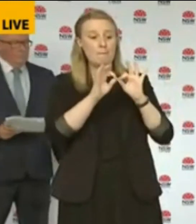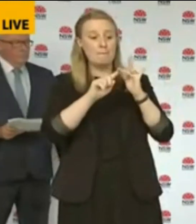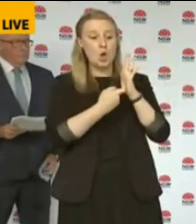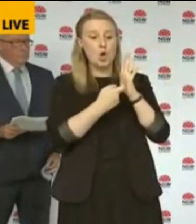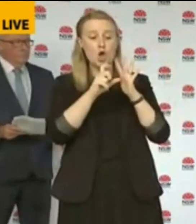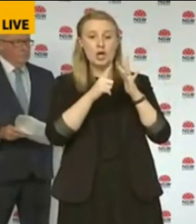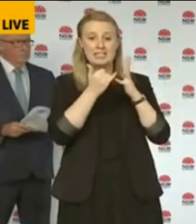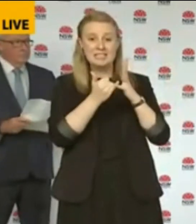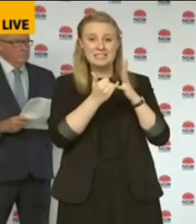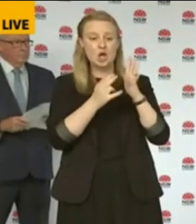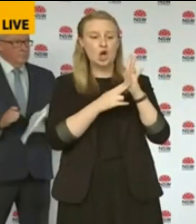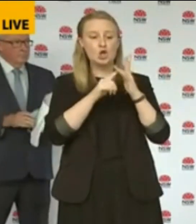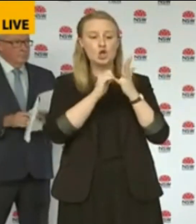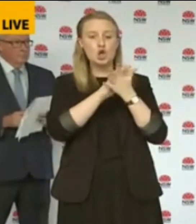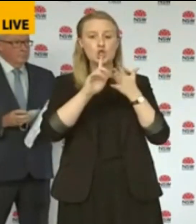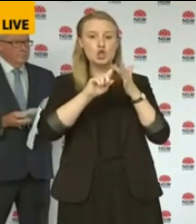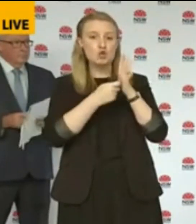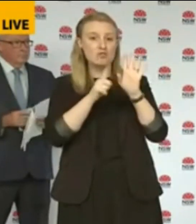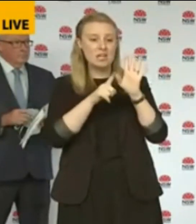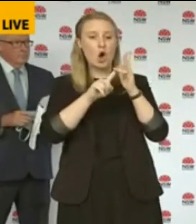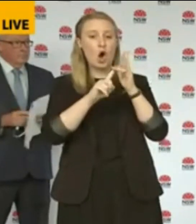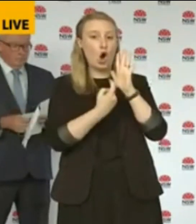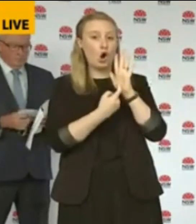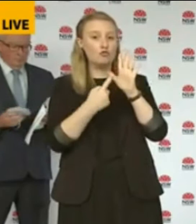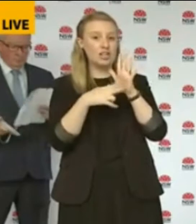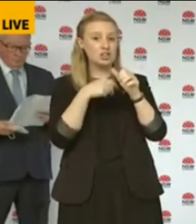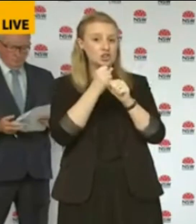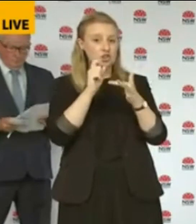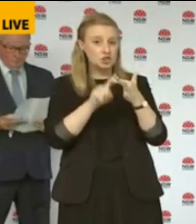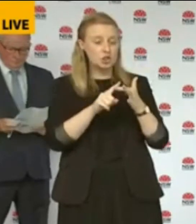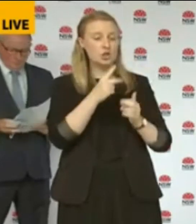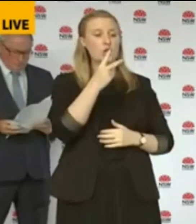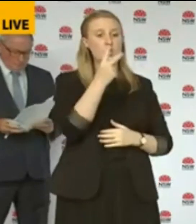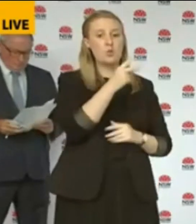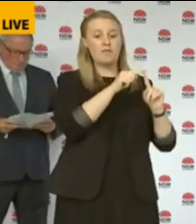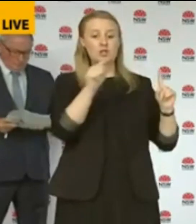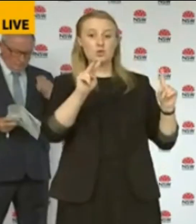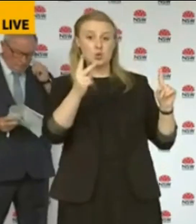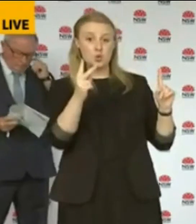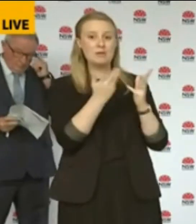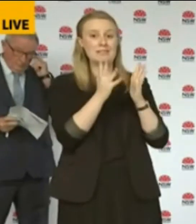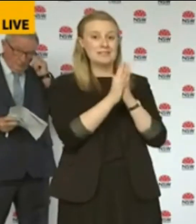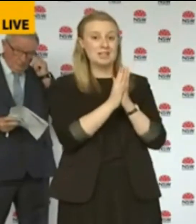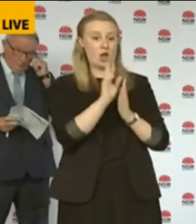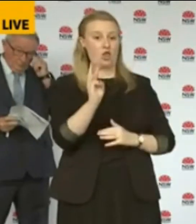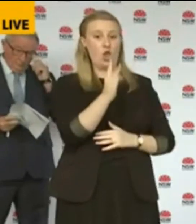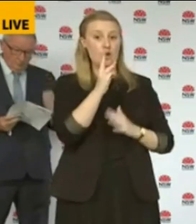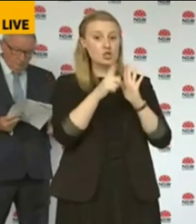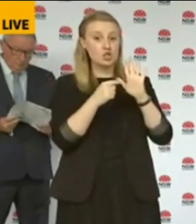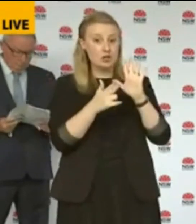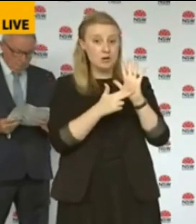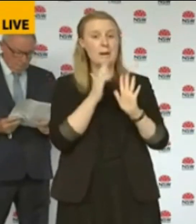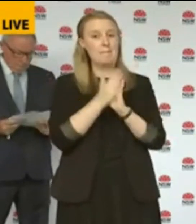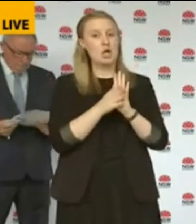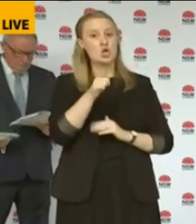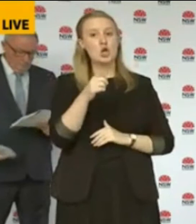Birdies Noshery and drinking establishment in Orange between 12 p.m. and 2 p.m. on Sunday the 3rd of January, you are a